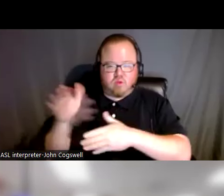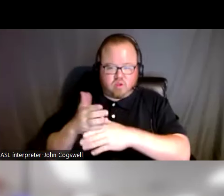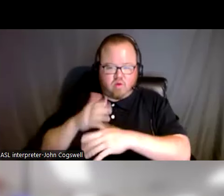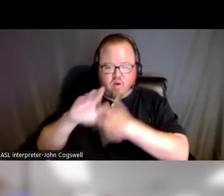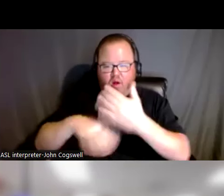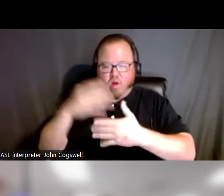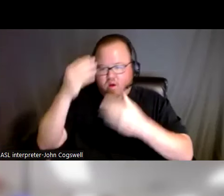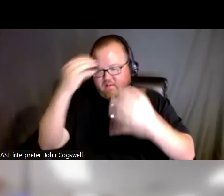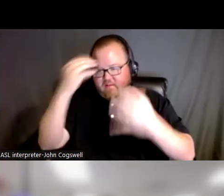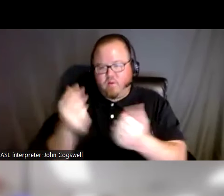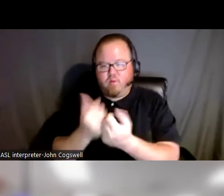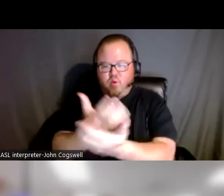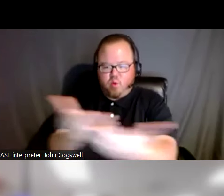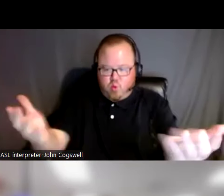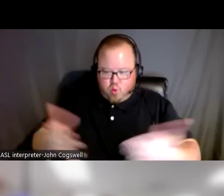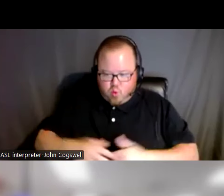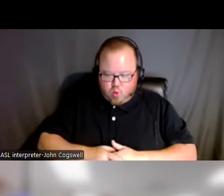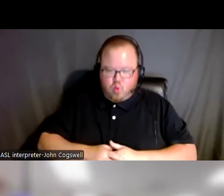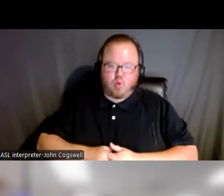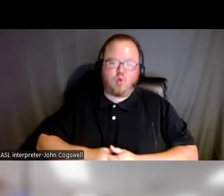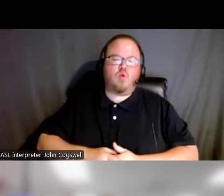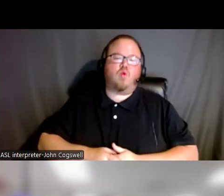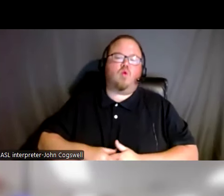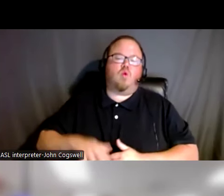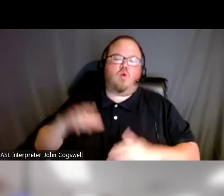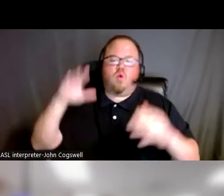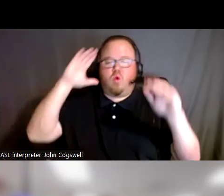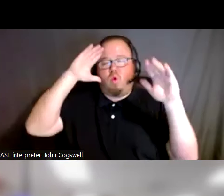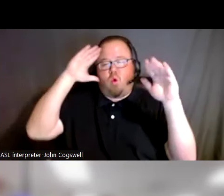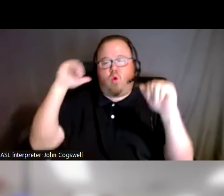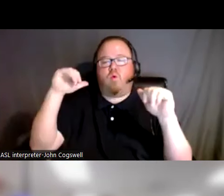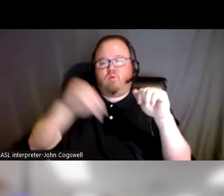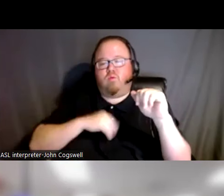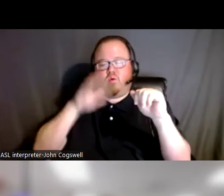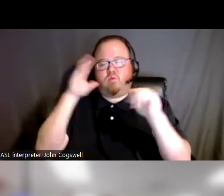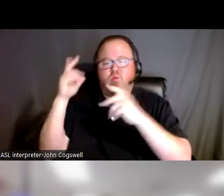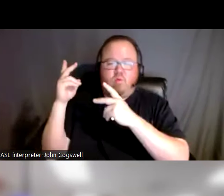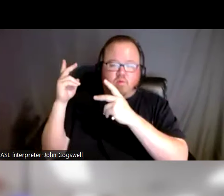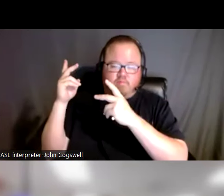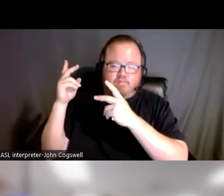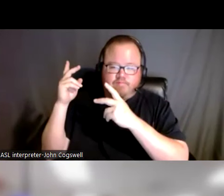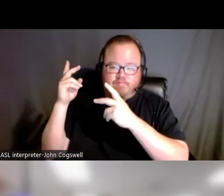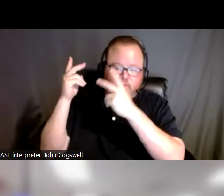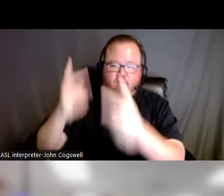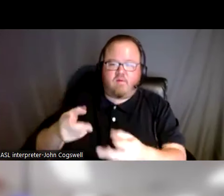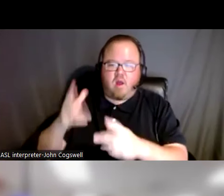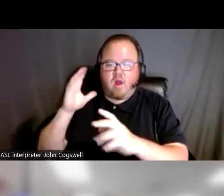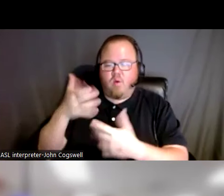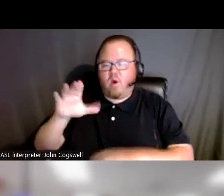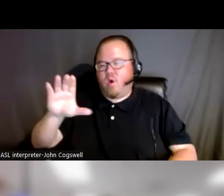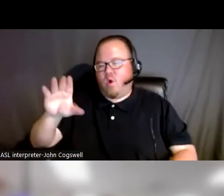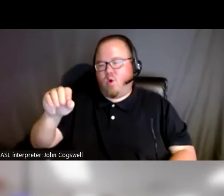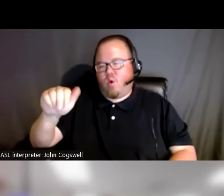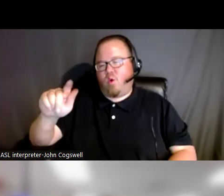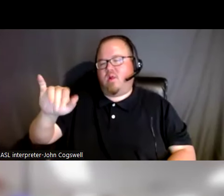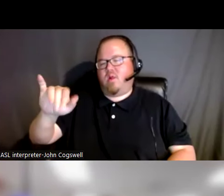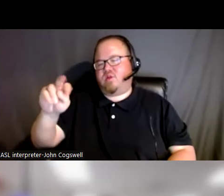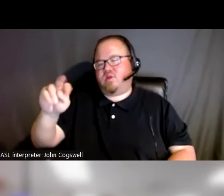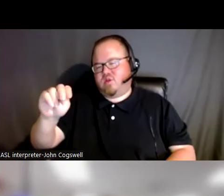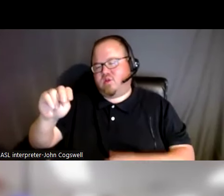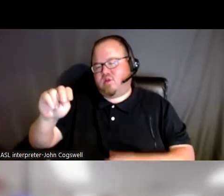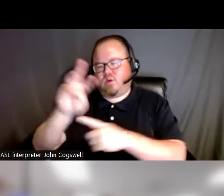you, and we want, hopefully, we'll visit our coalition website and you can read more